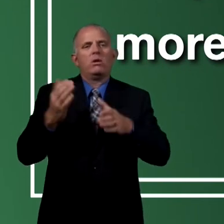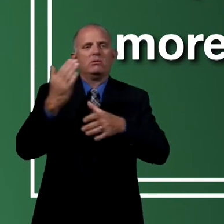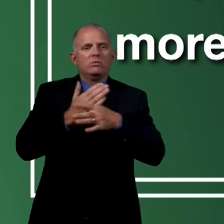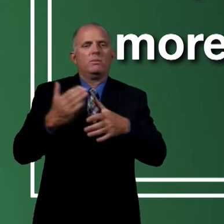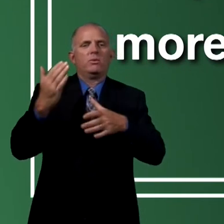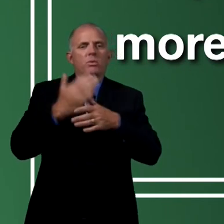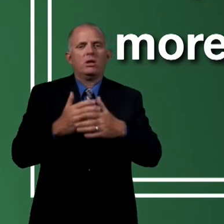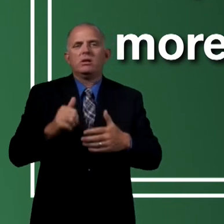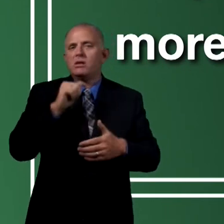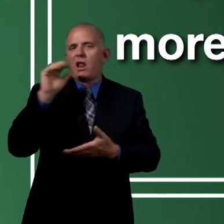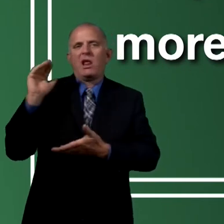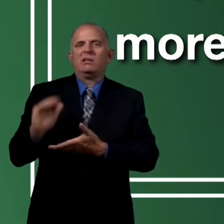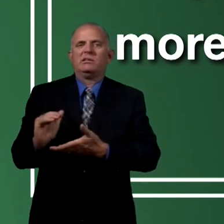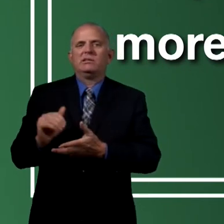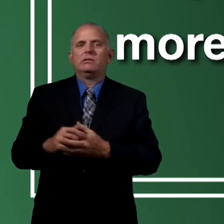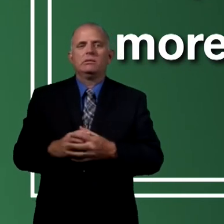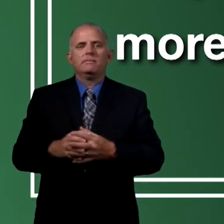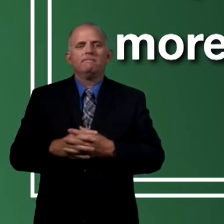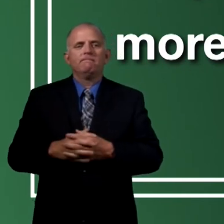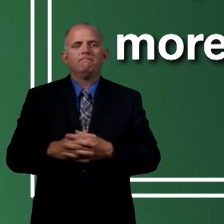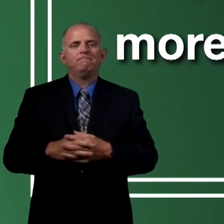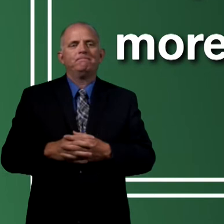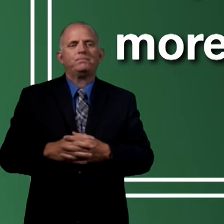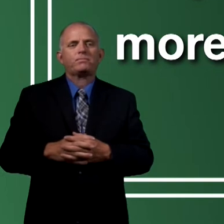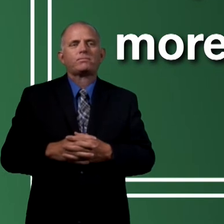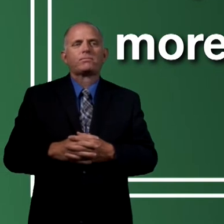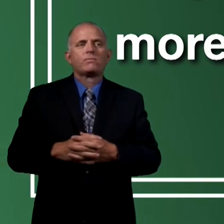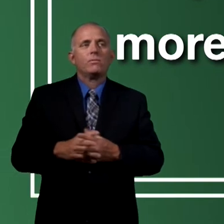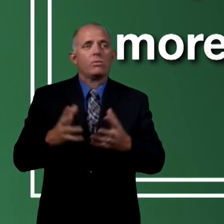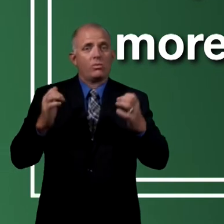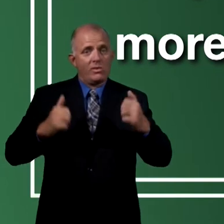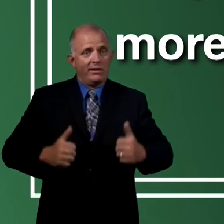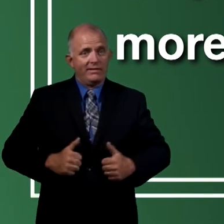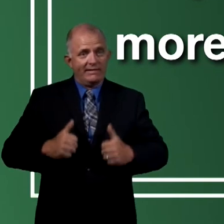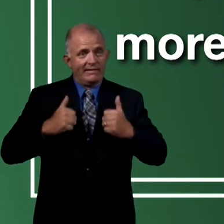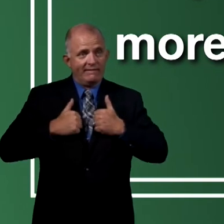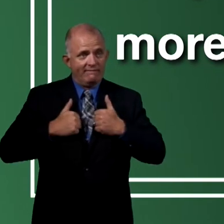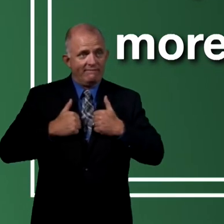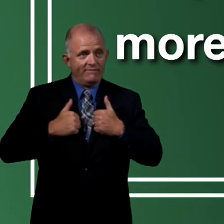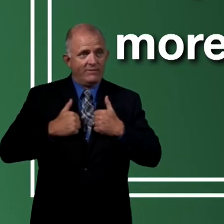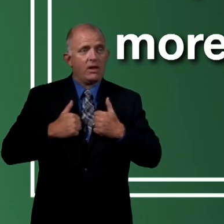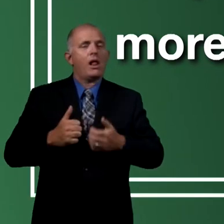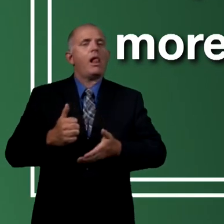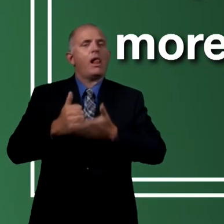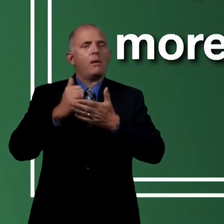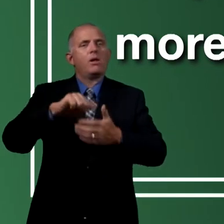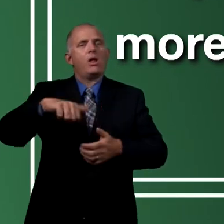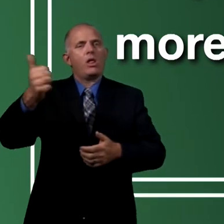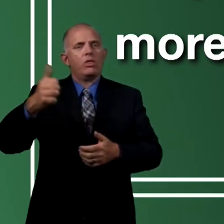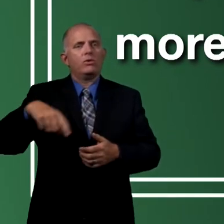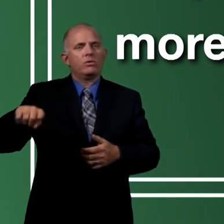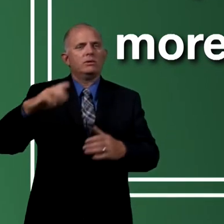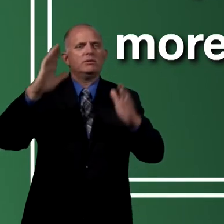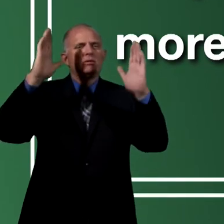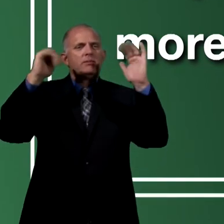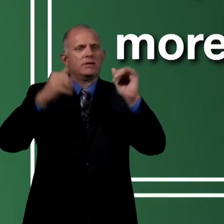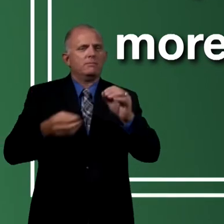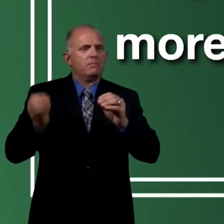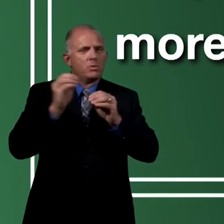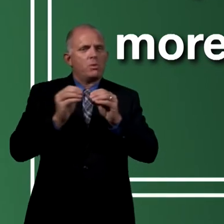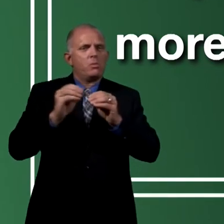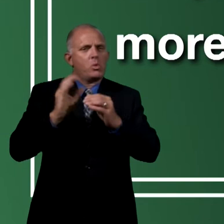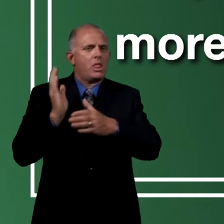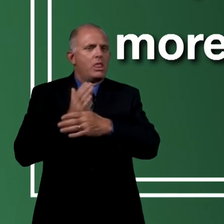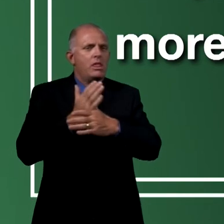Let me just caution you, if you want to live a life of helping others, expect more interruptions, not less. Wish I could